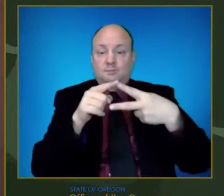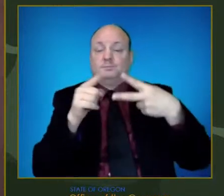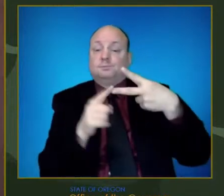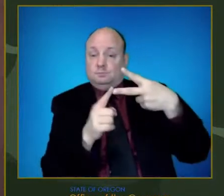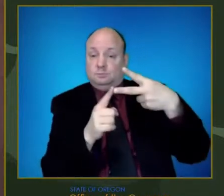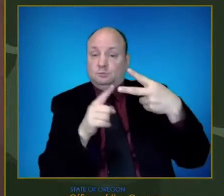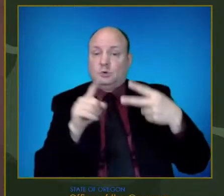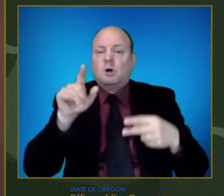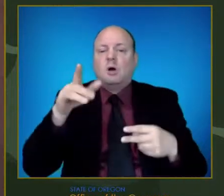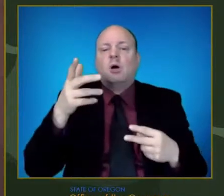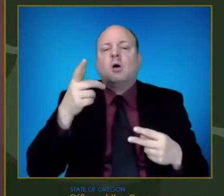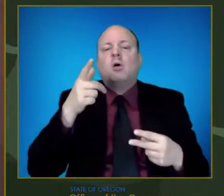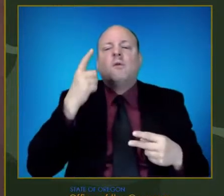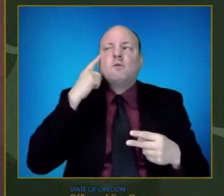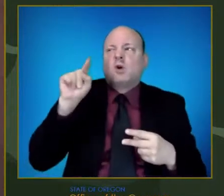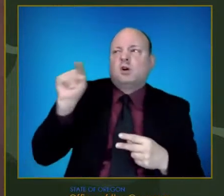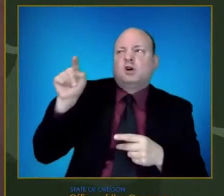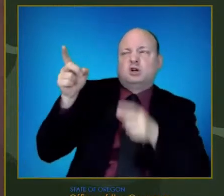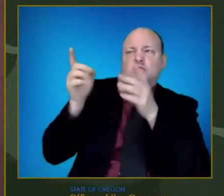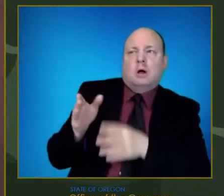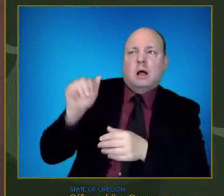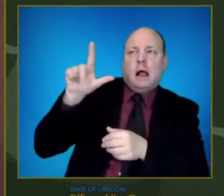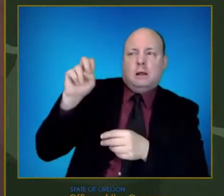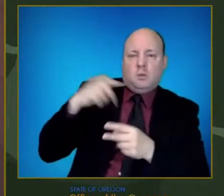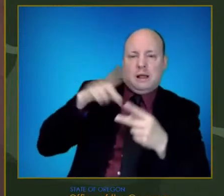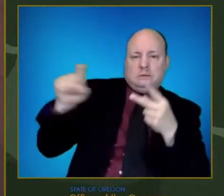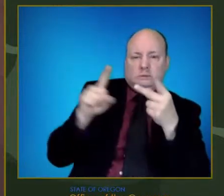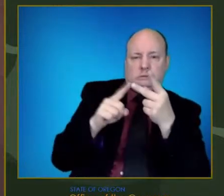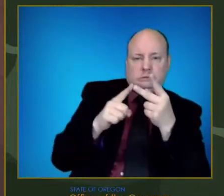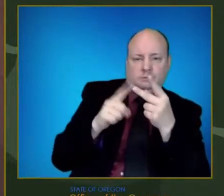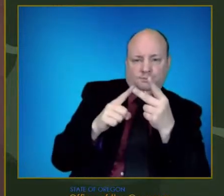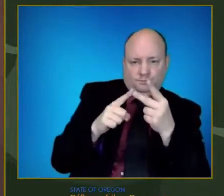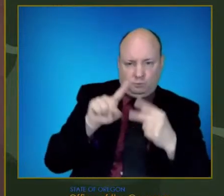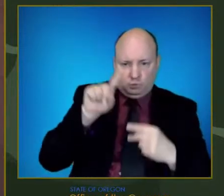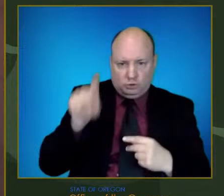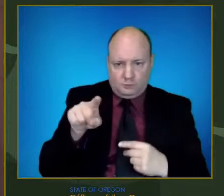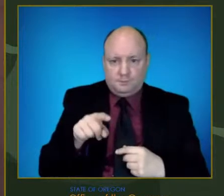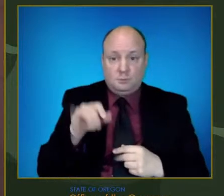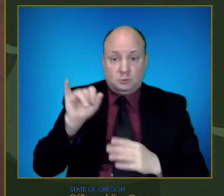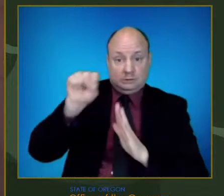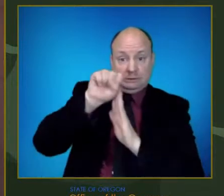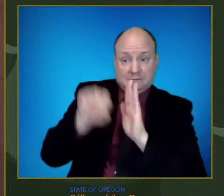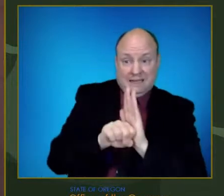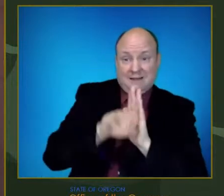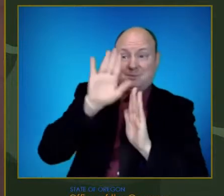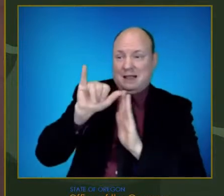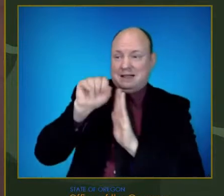seeing an unfair distribution of vaccines state by state? Or are you worried about Oregon's distribution?